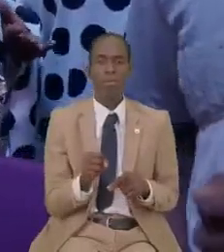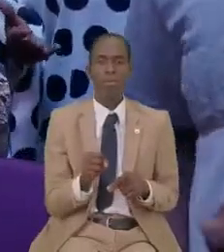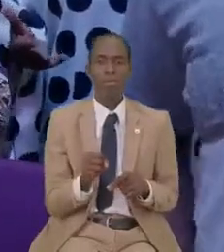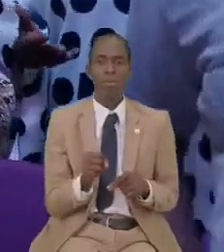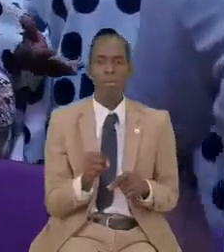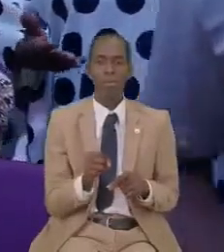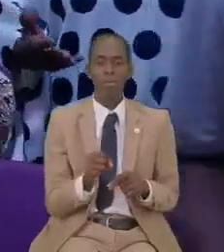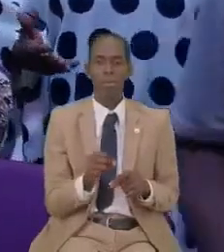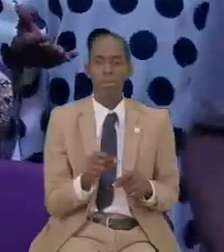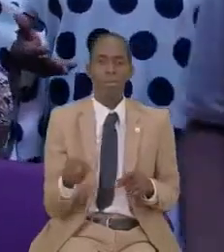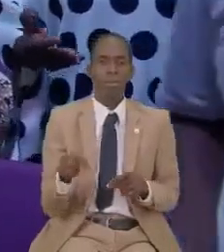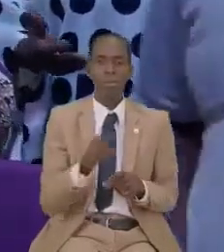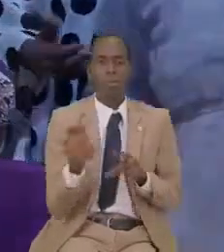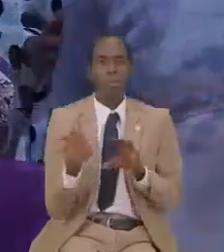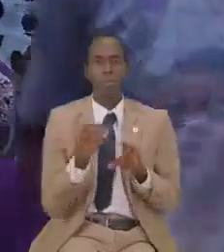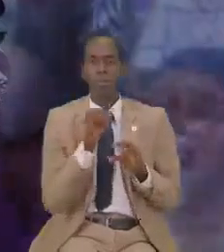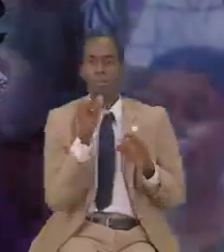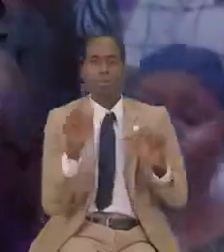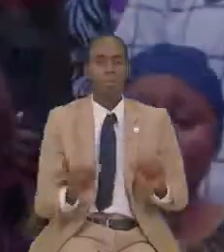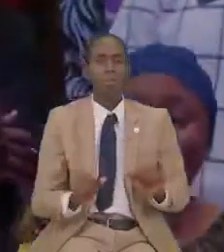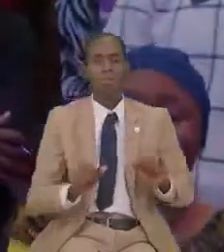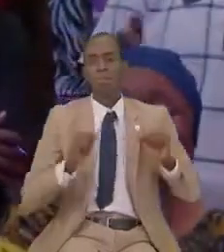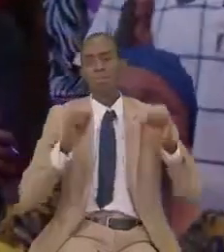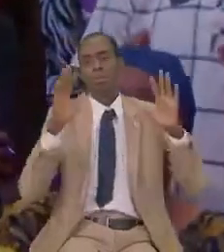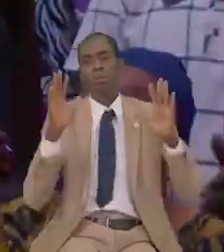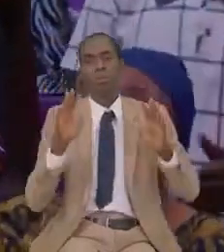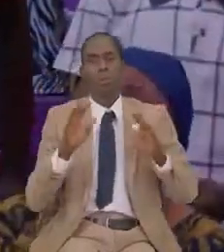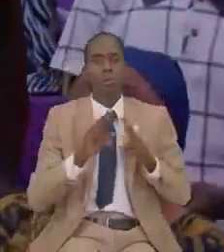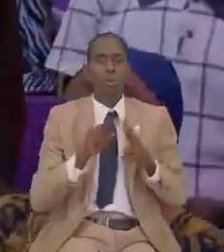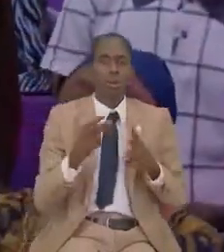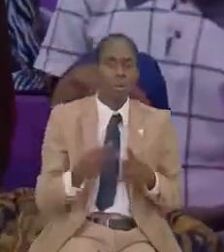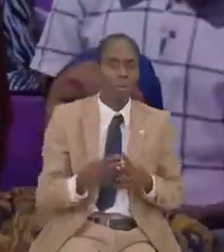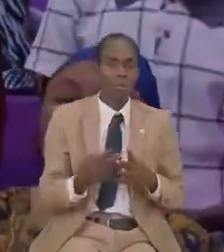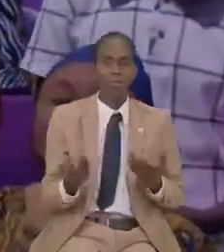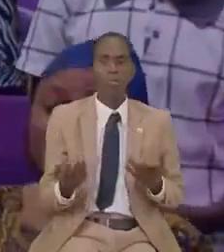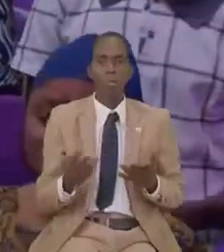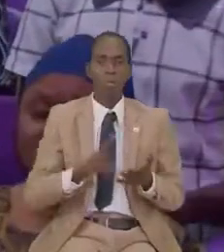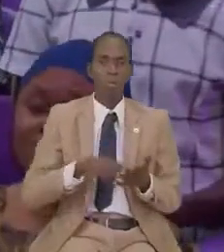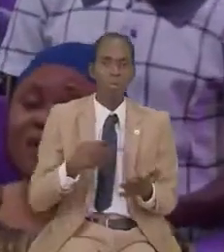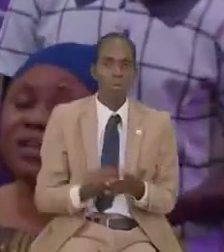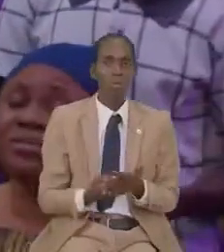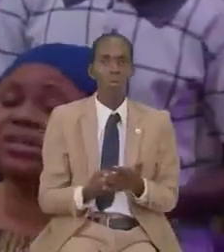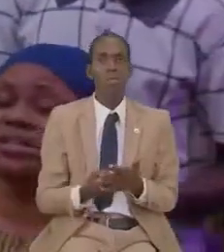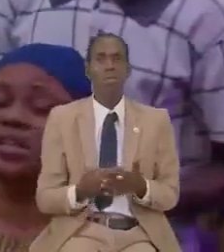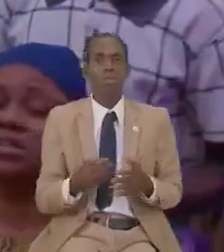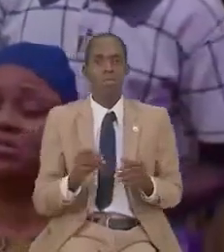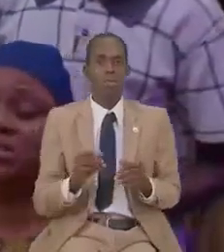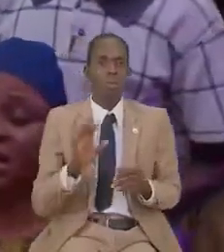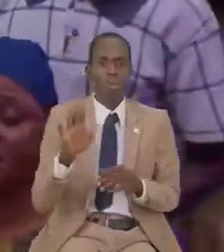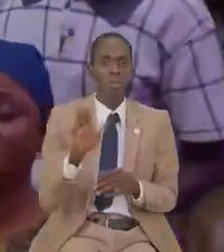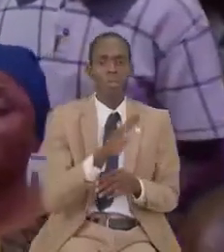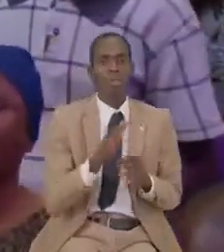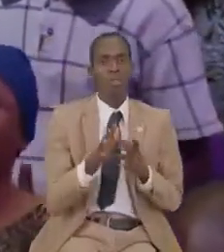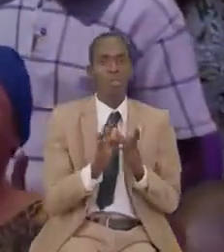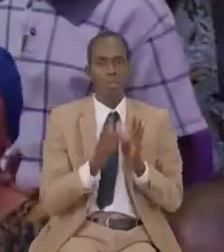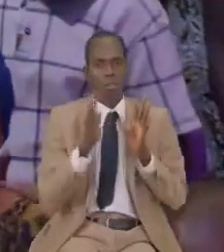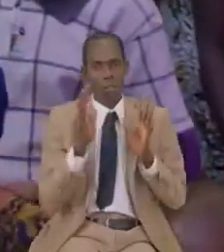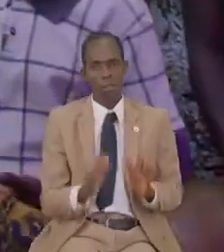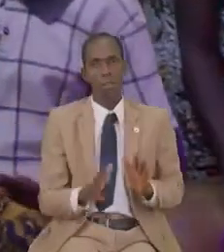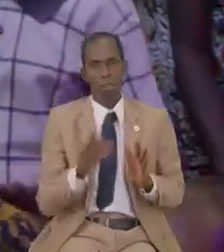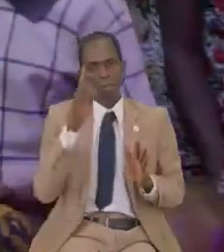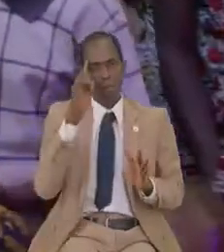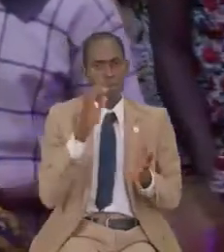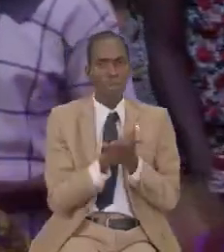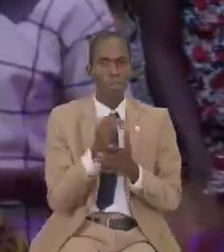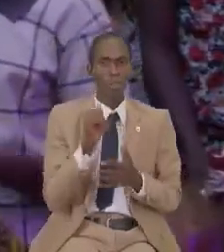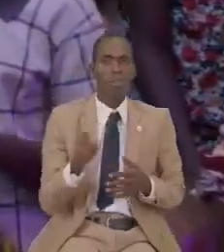they did not surrender or yield or compromise their Christian stand, their